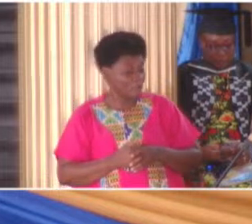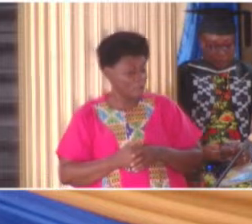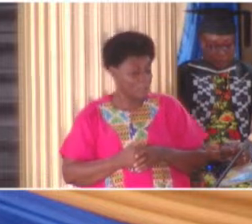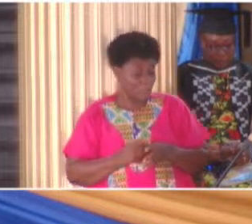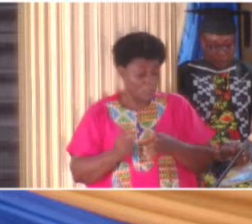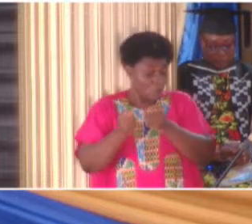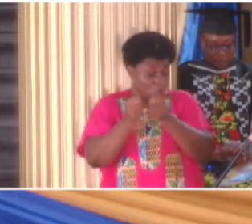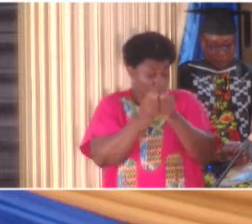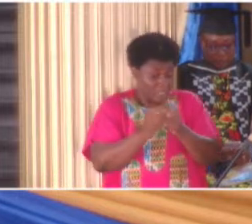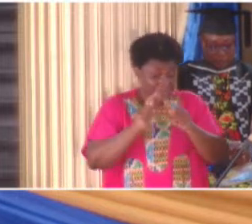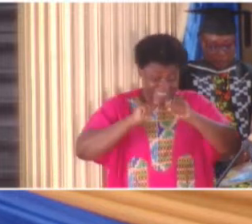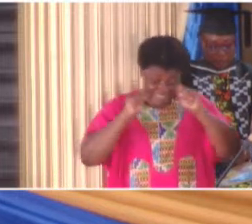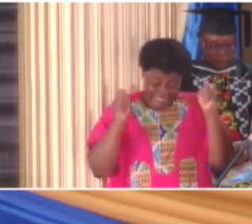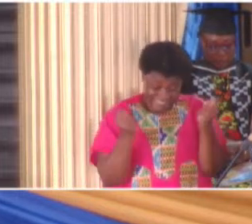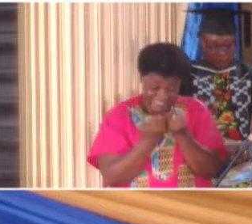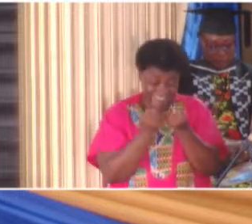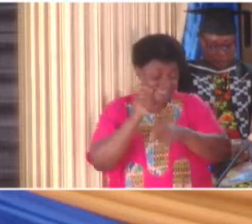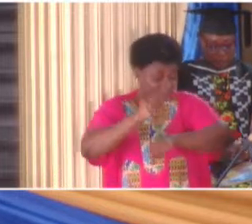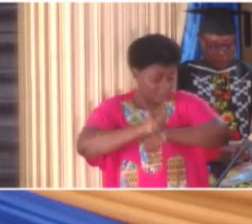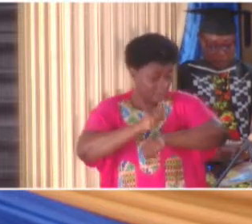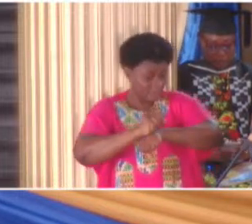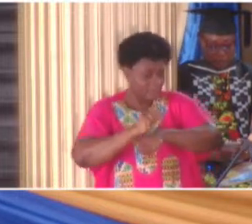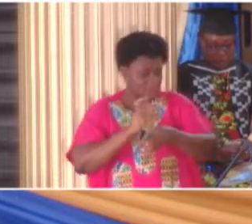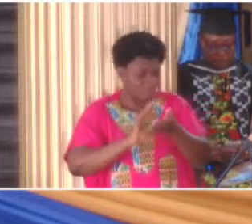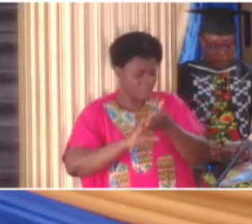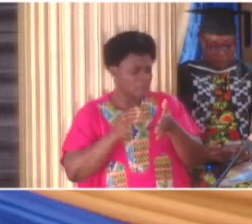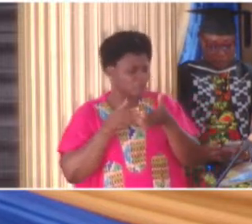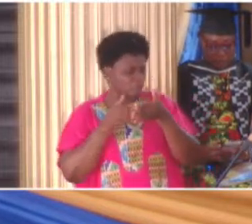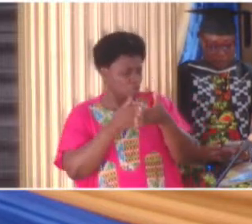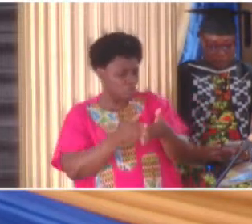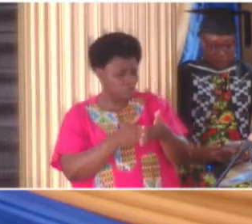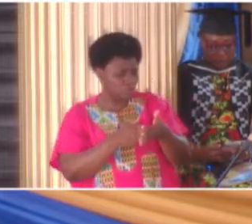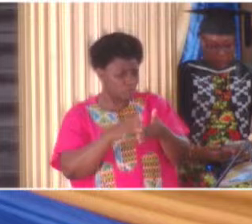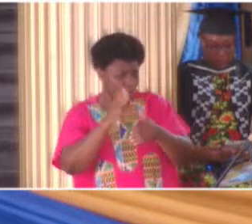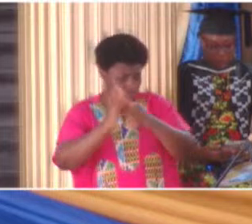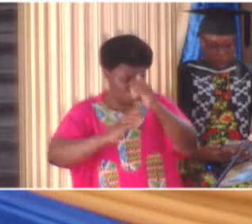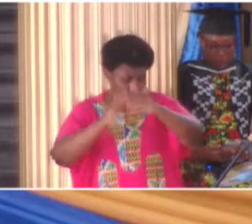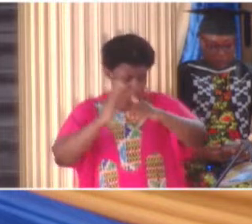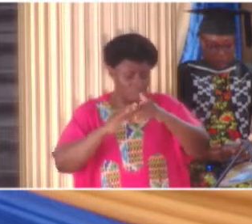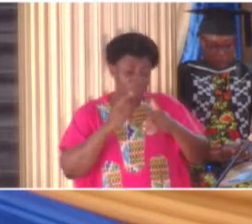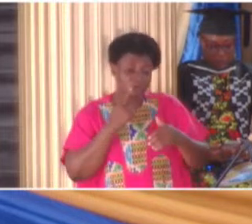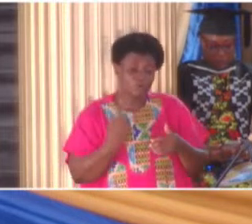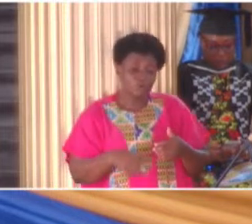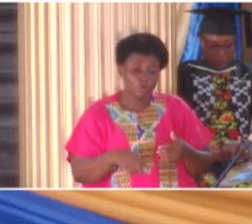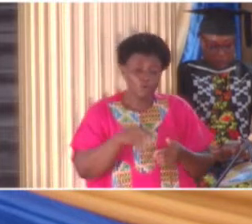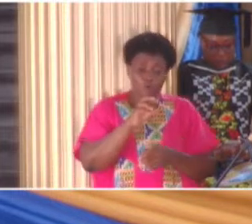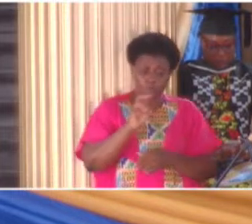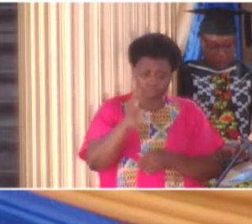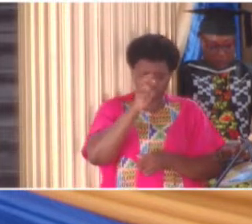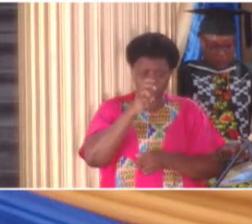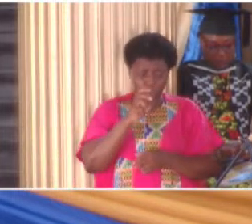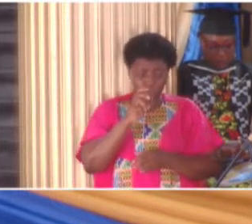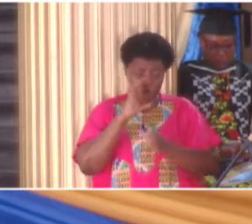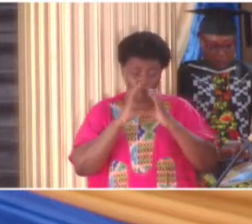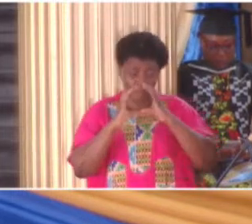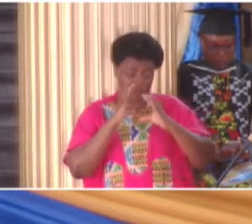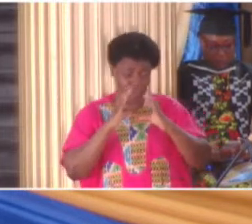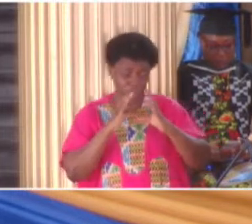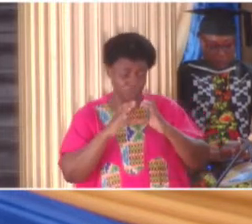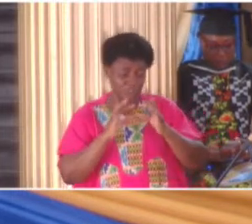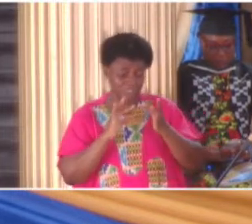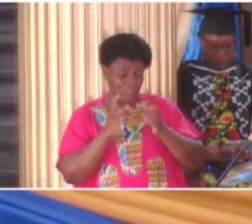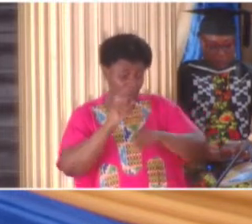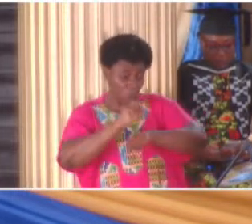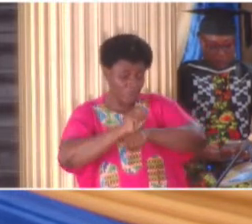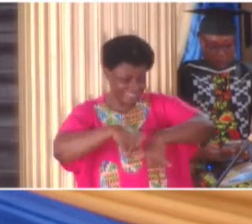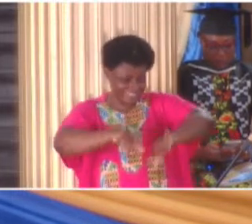together with teamwork, and I led the construction of a robust communication network that is still